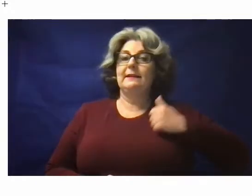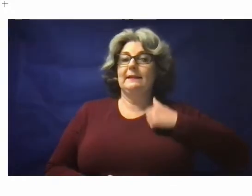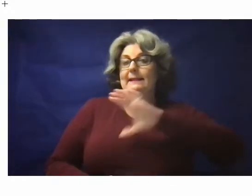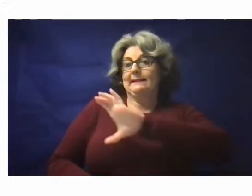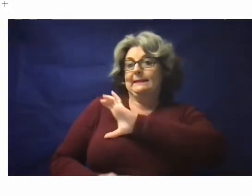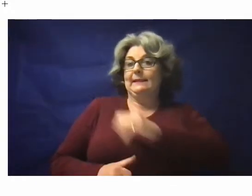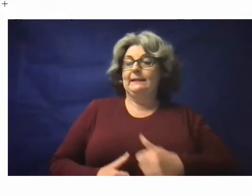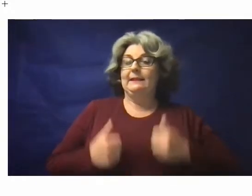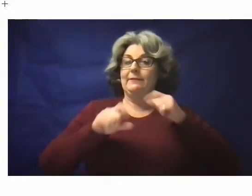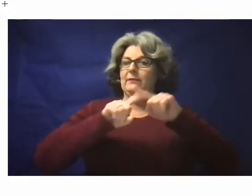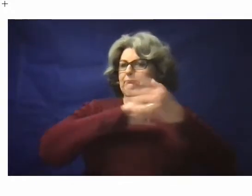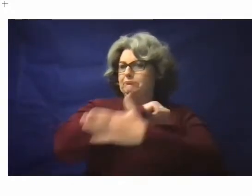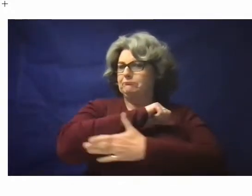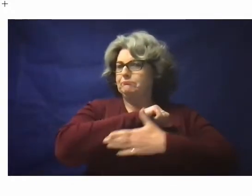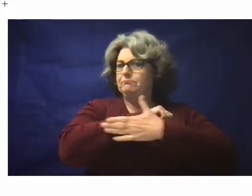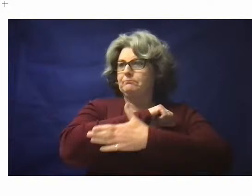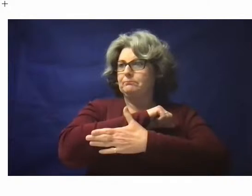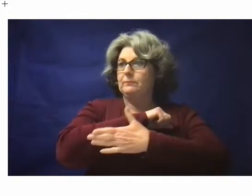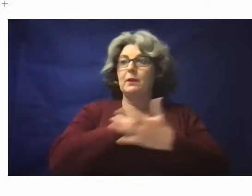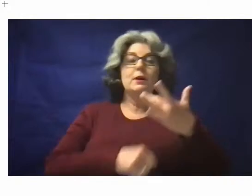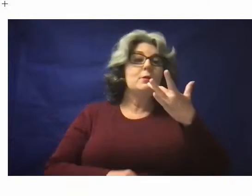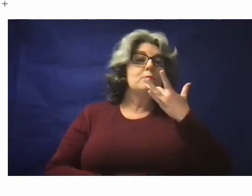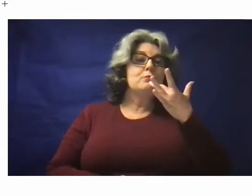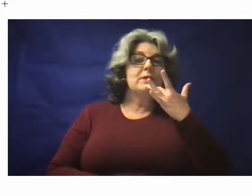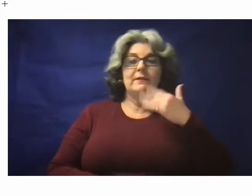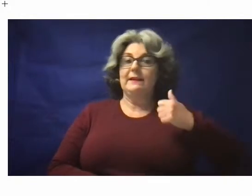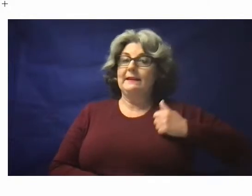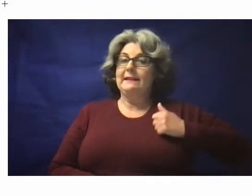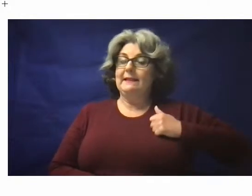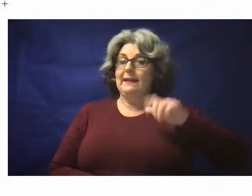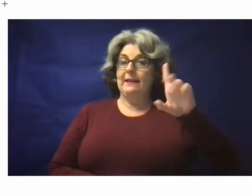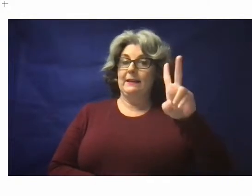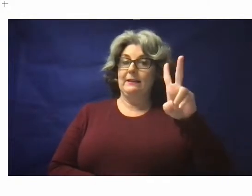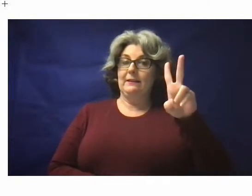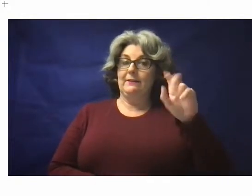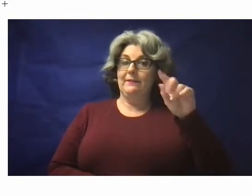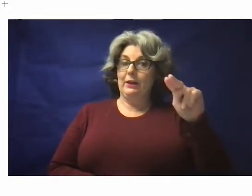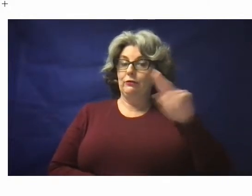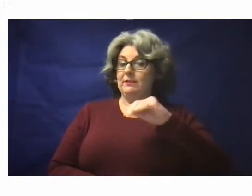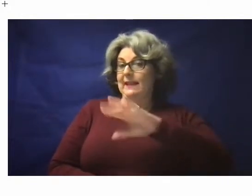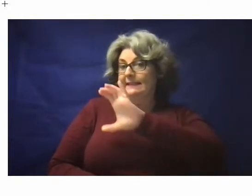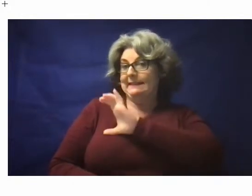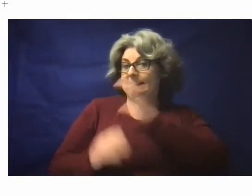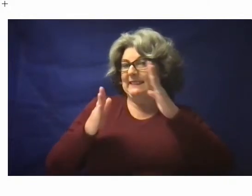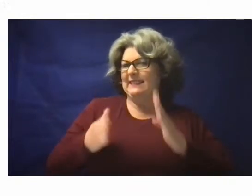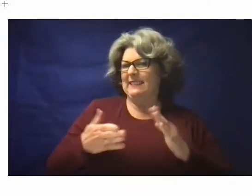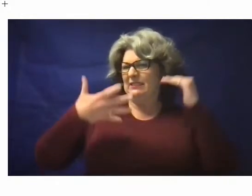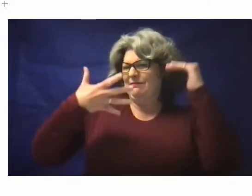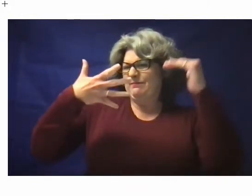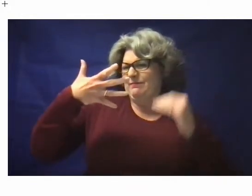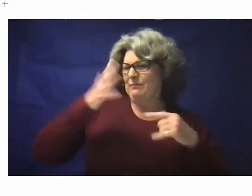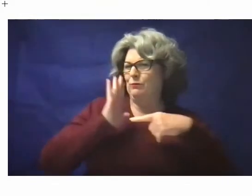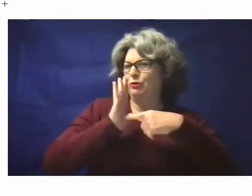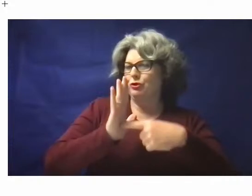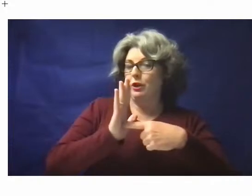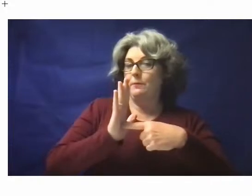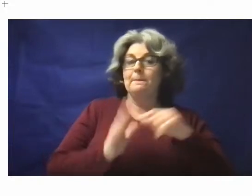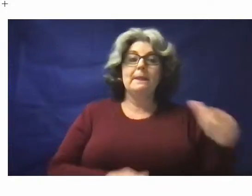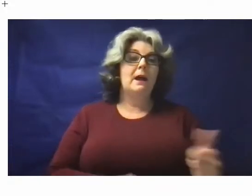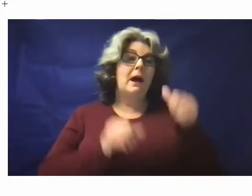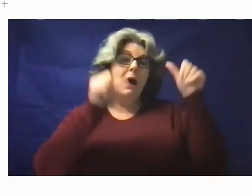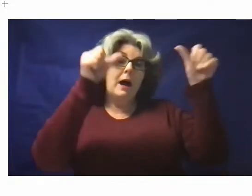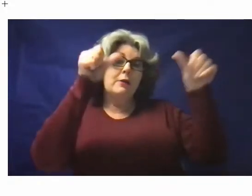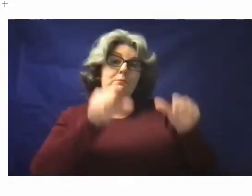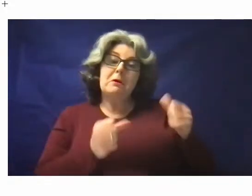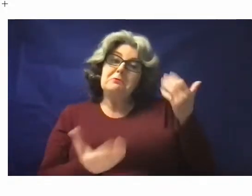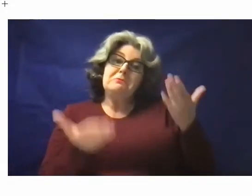abroad. Preference will be given to Canadian veterans and Canadian citizens in that order. So other posters may have